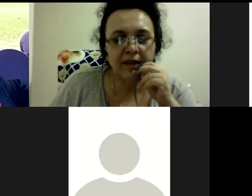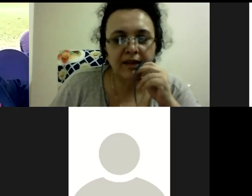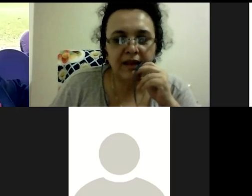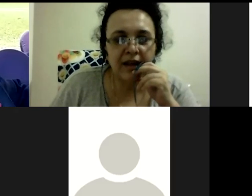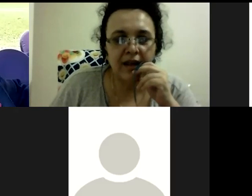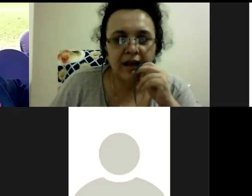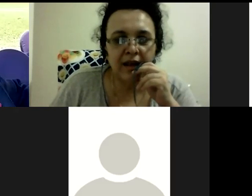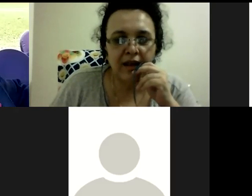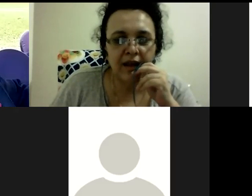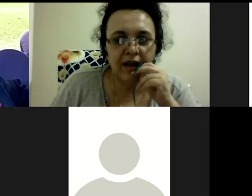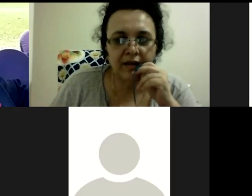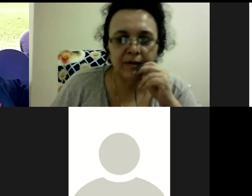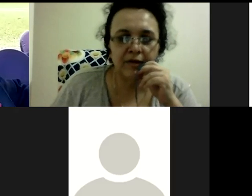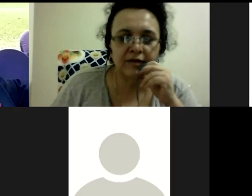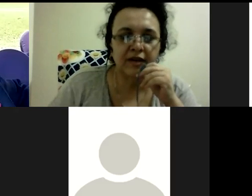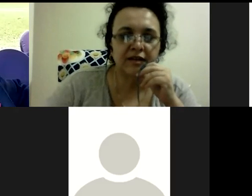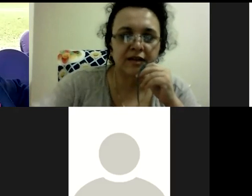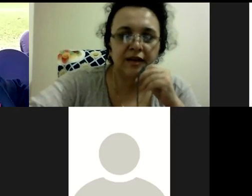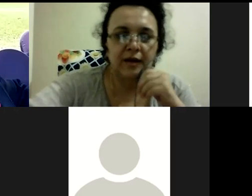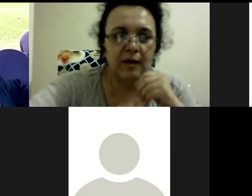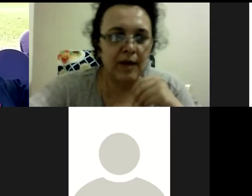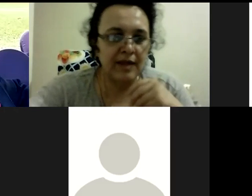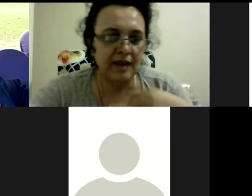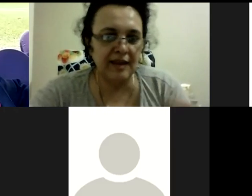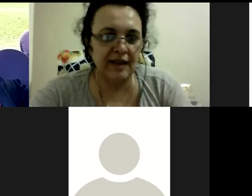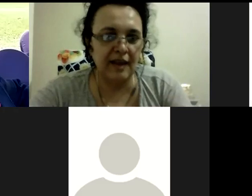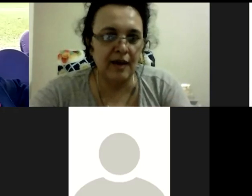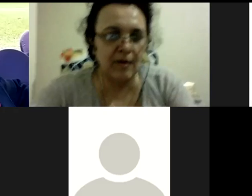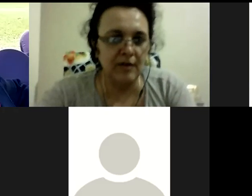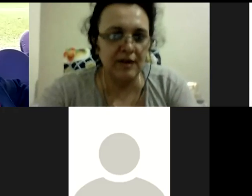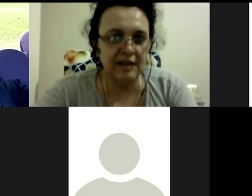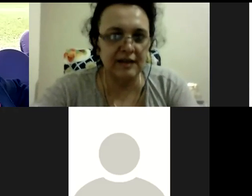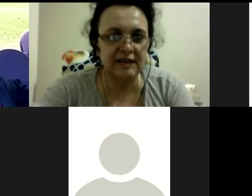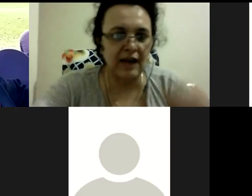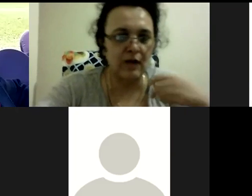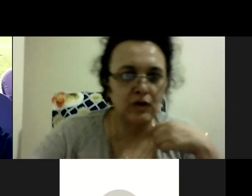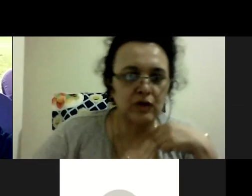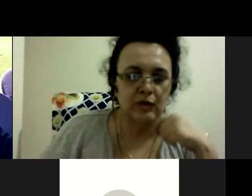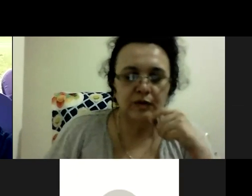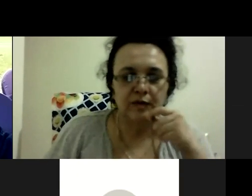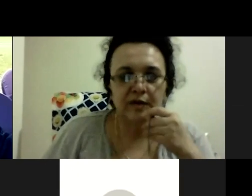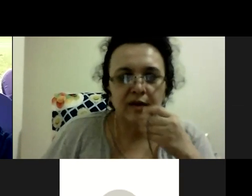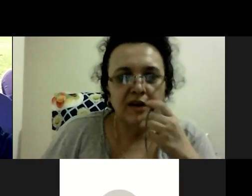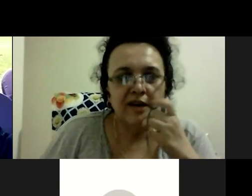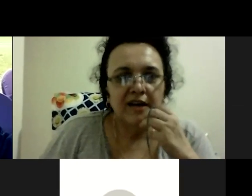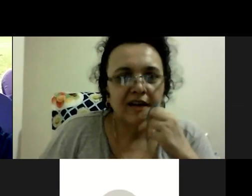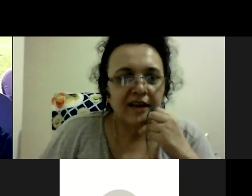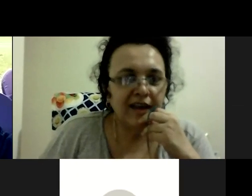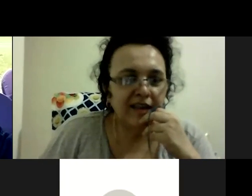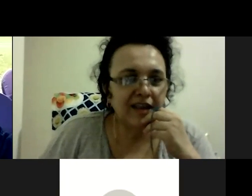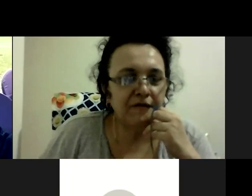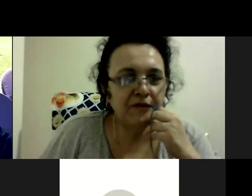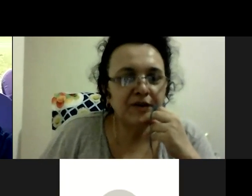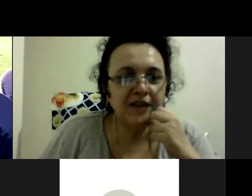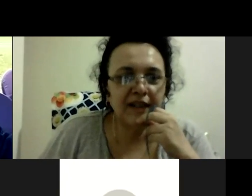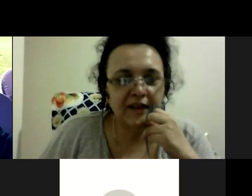the one that they ate the most is one thing that they call sancocho.